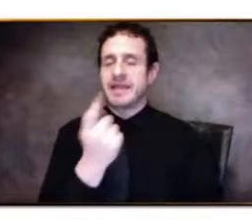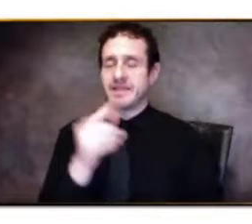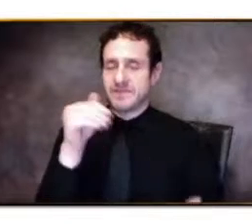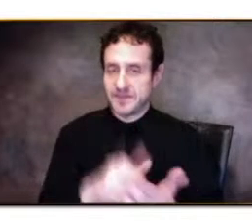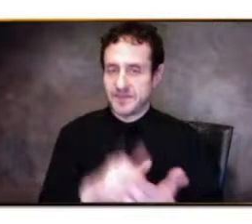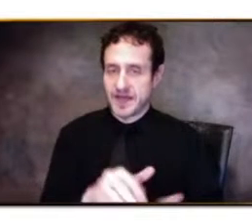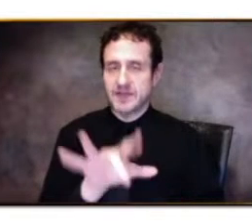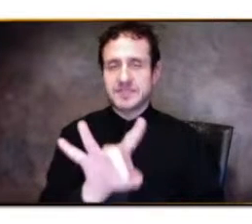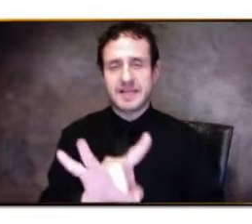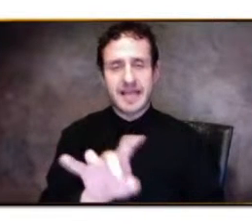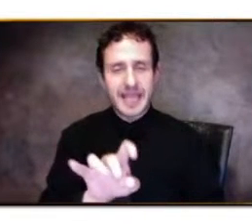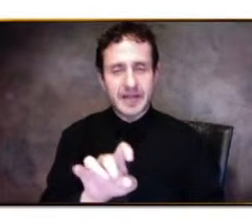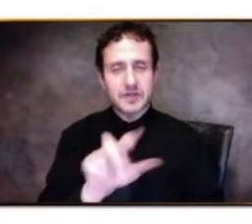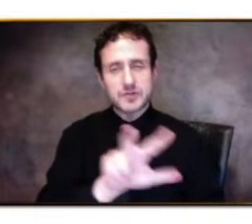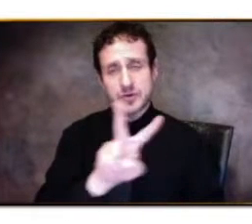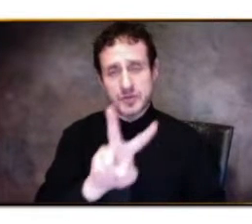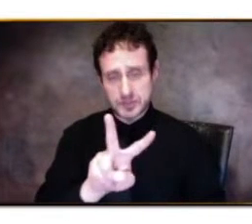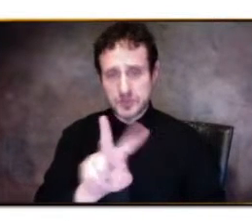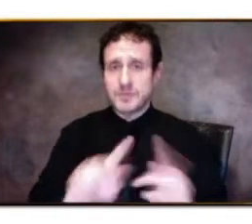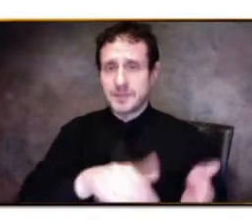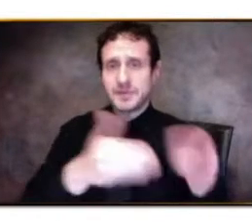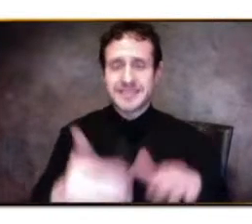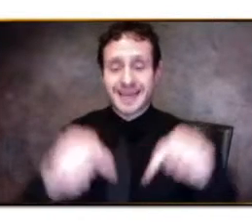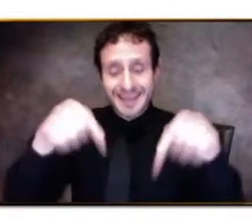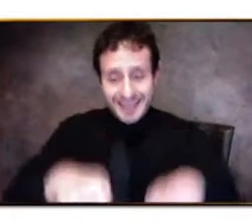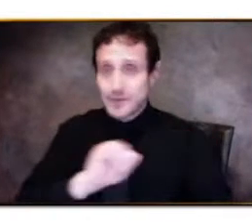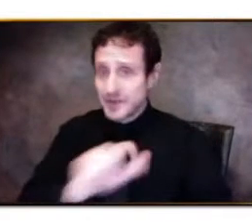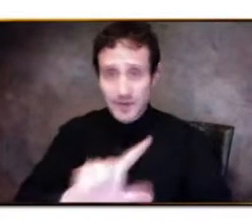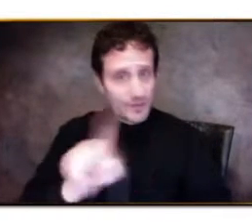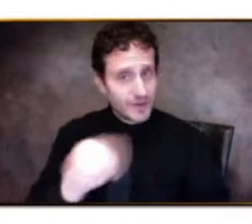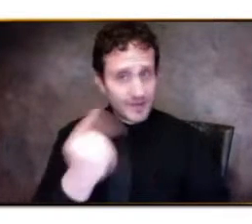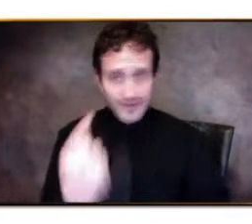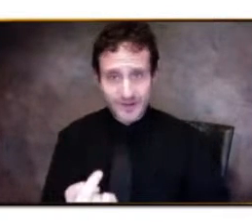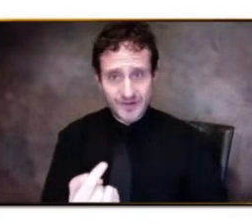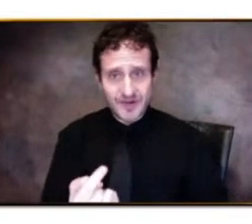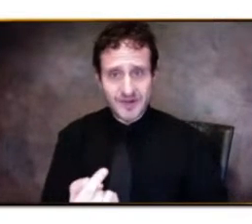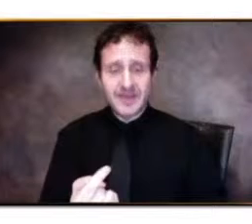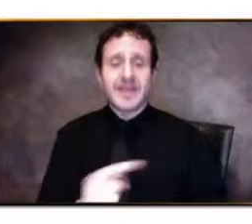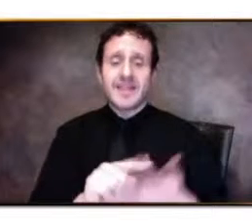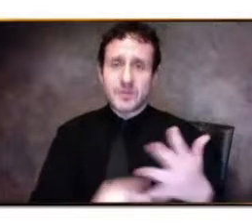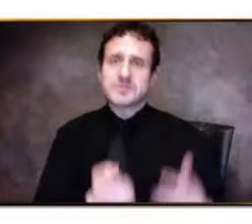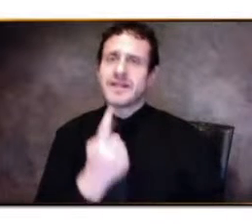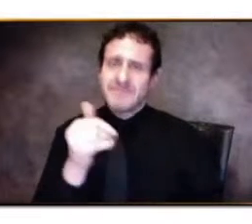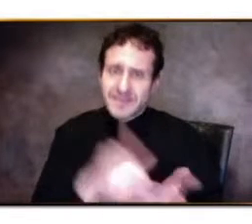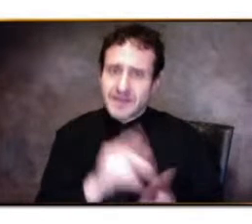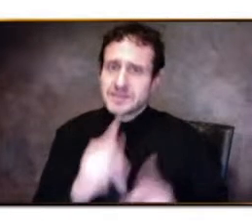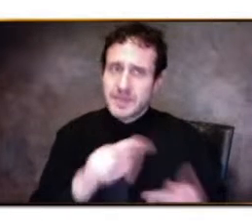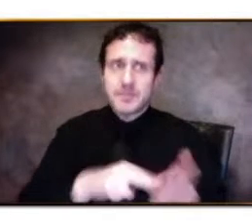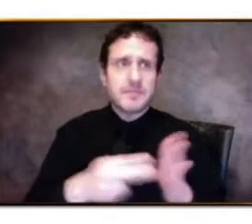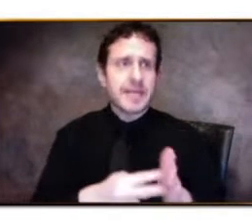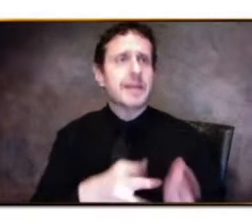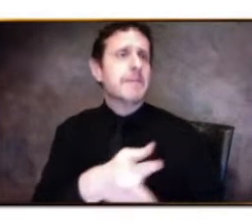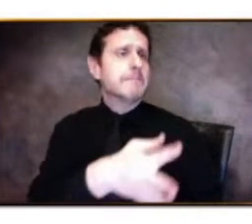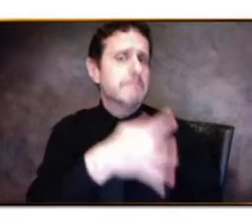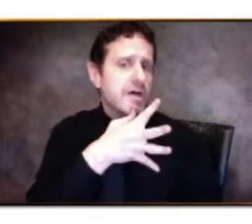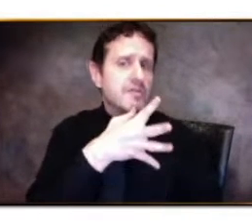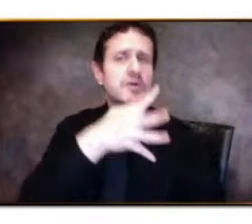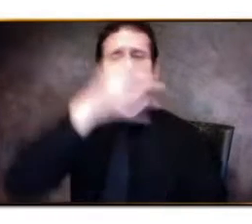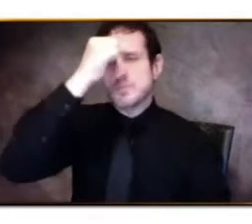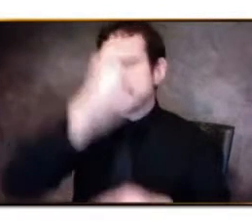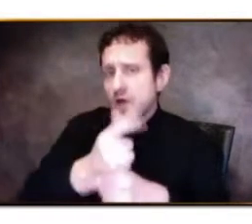11,832 deaths just here in the state of Illinois. These are our mothers and our brothers and our sisters and